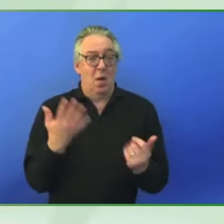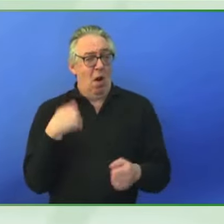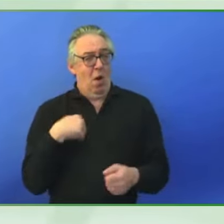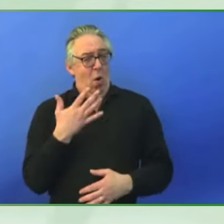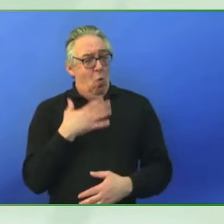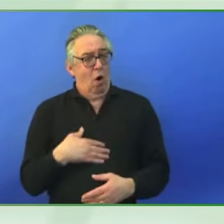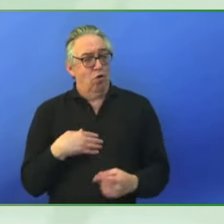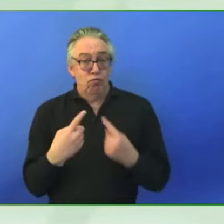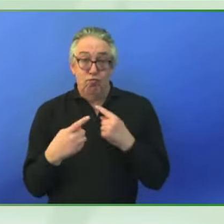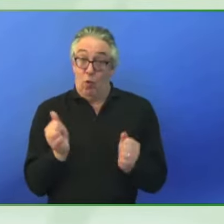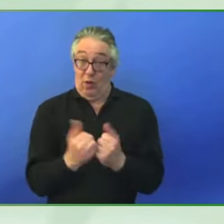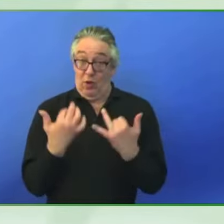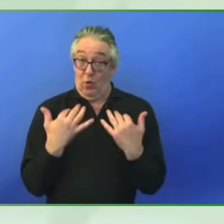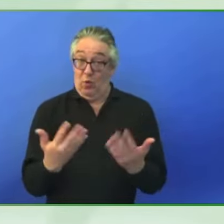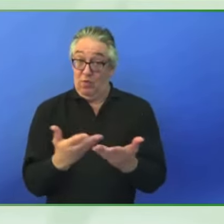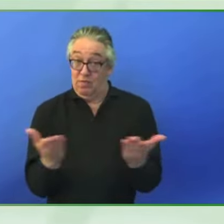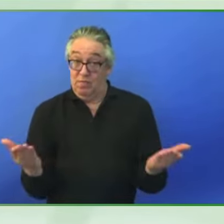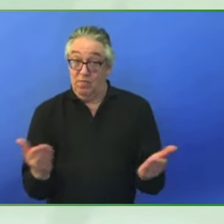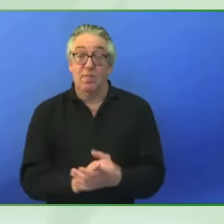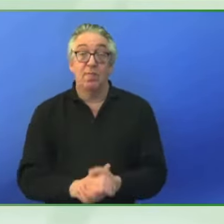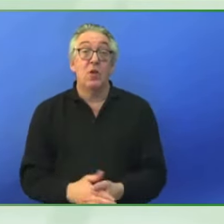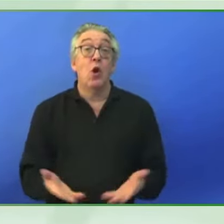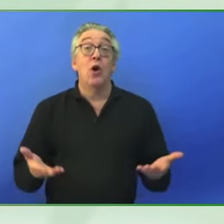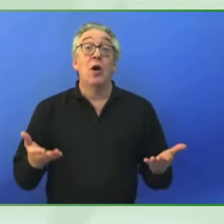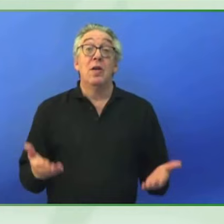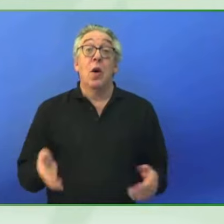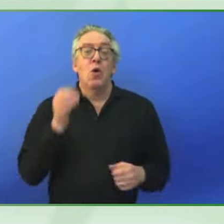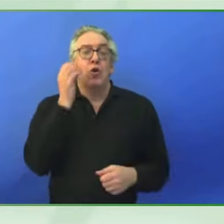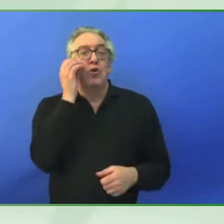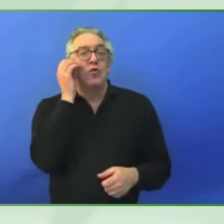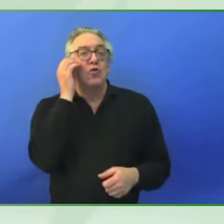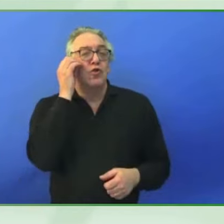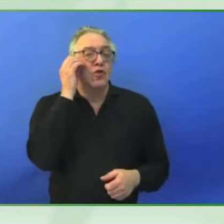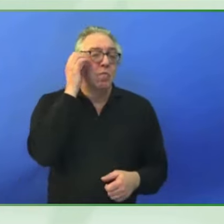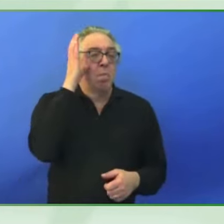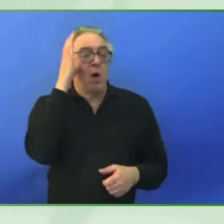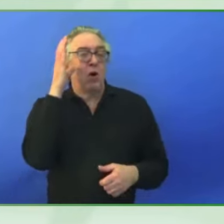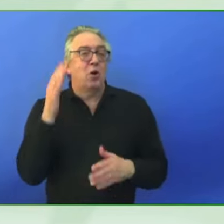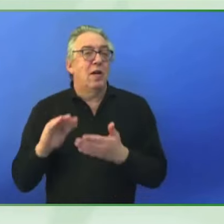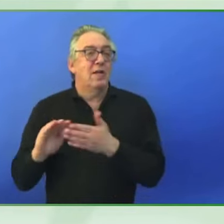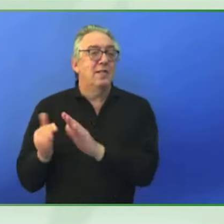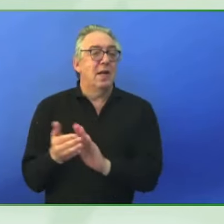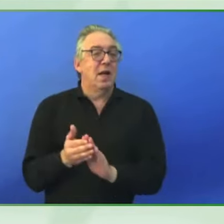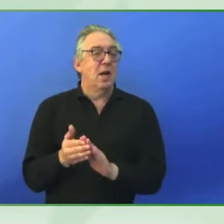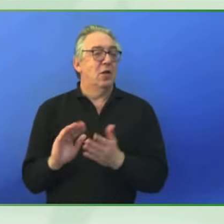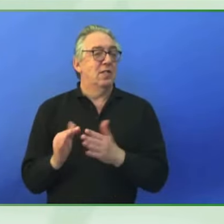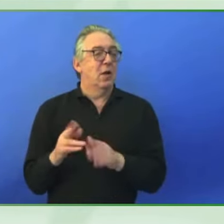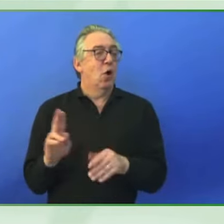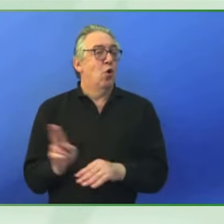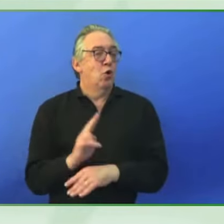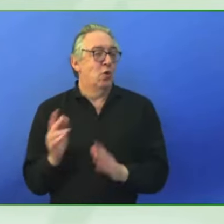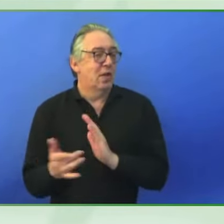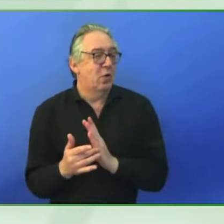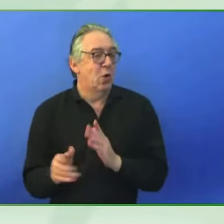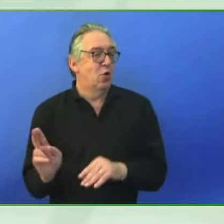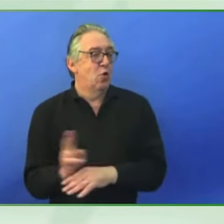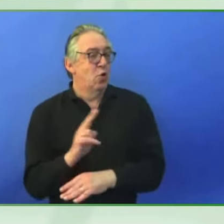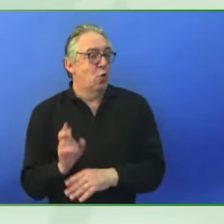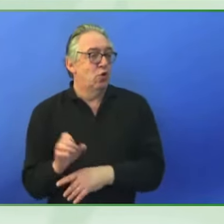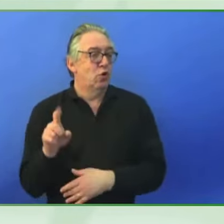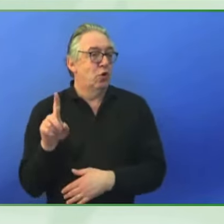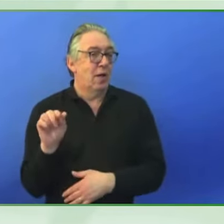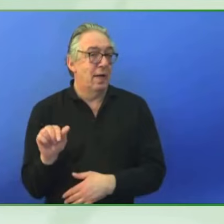We know that today, smart cities, cities that are using data and using technology, they're failing people with